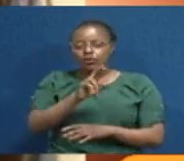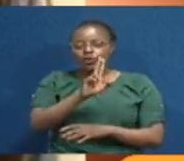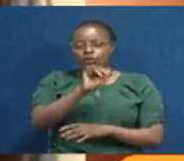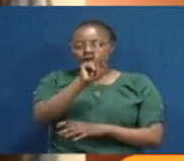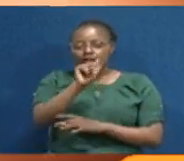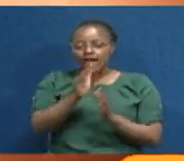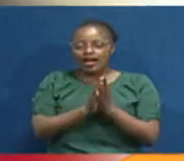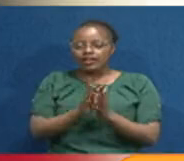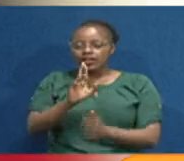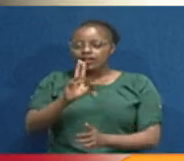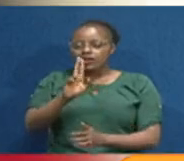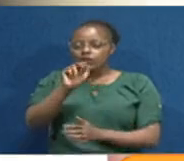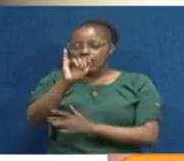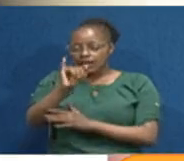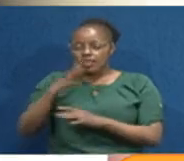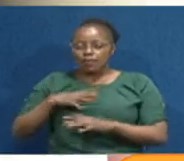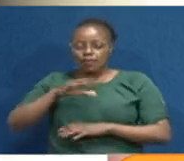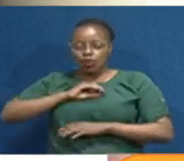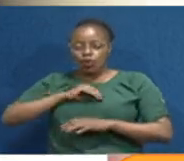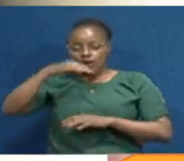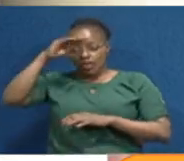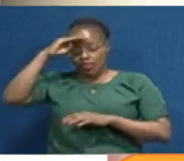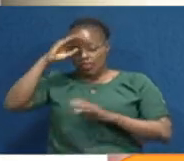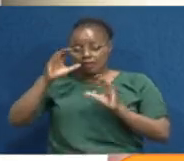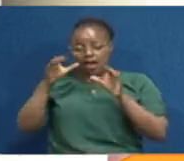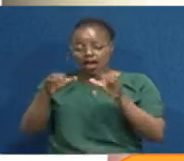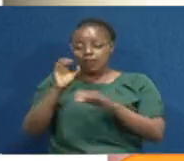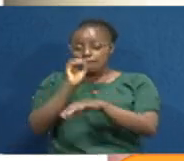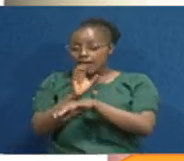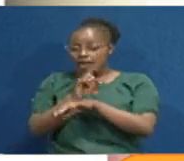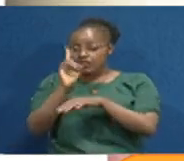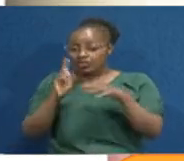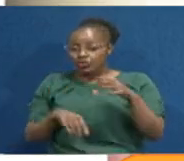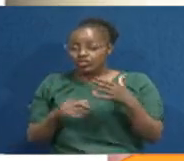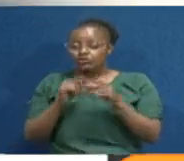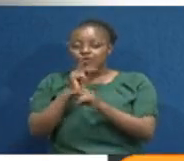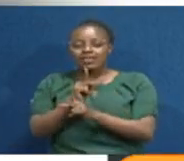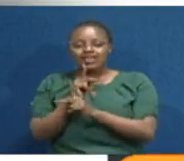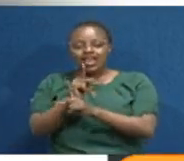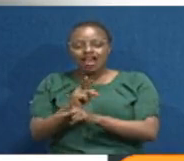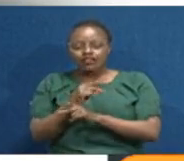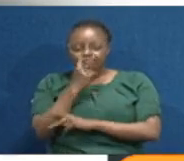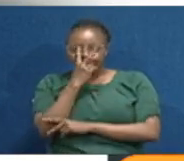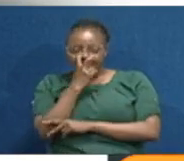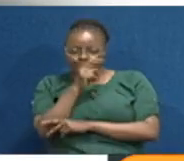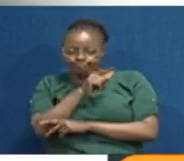Ruaka, and Ruai. Bar owners in the areas and beyond have been advised to be on the lookout for